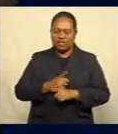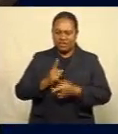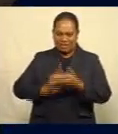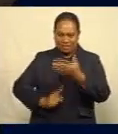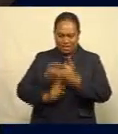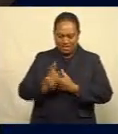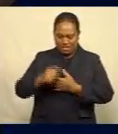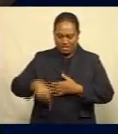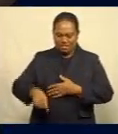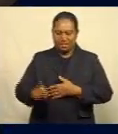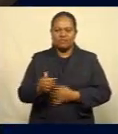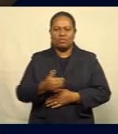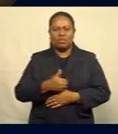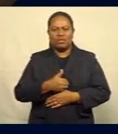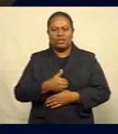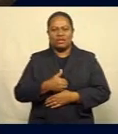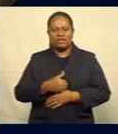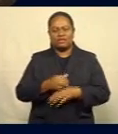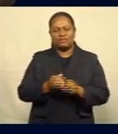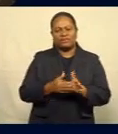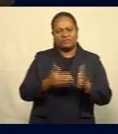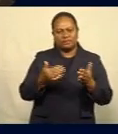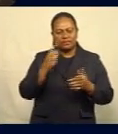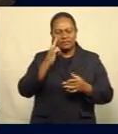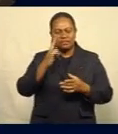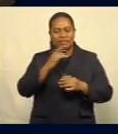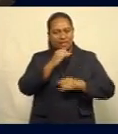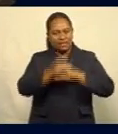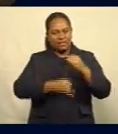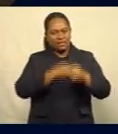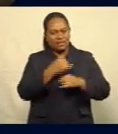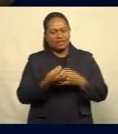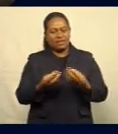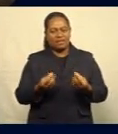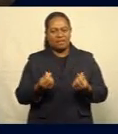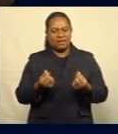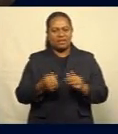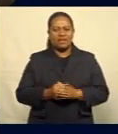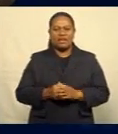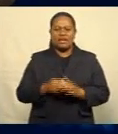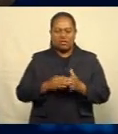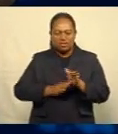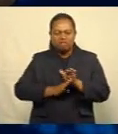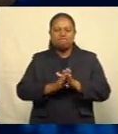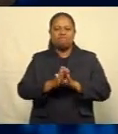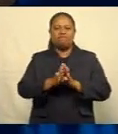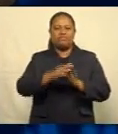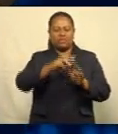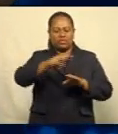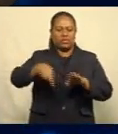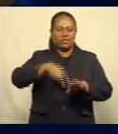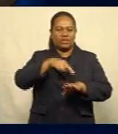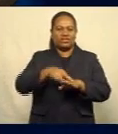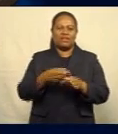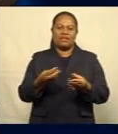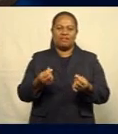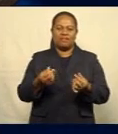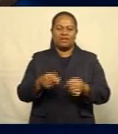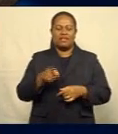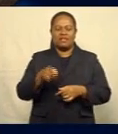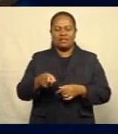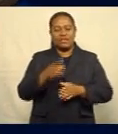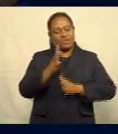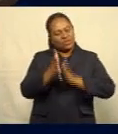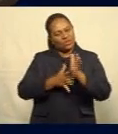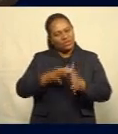morning. When the Fiji dollar drops versus the major international currencies, it tends to rise against the region's currencies. And that was the story